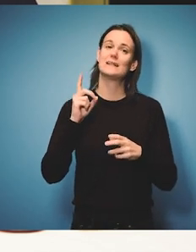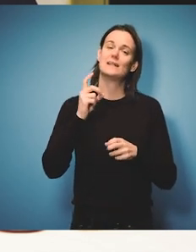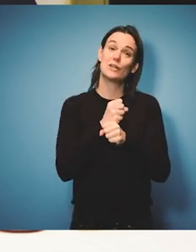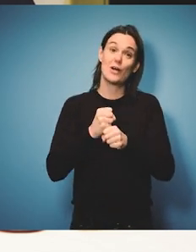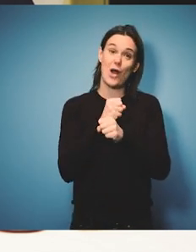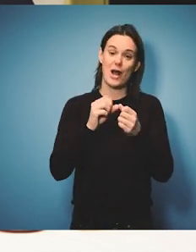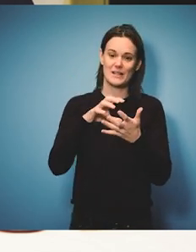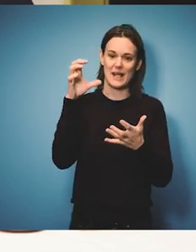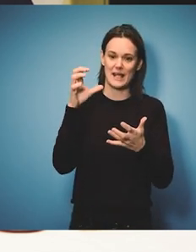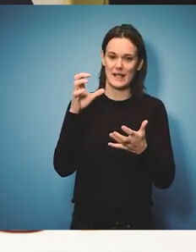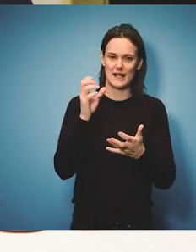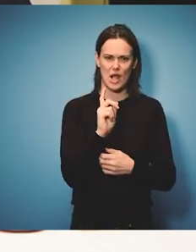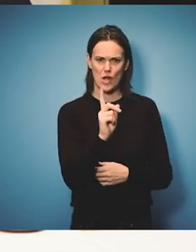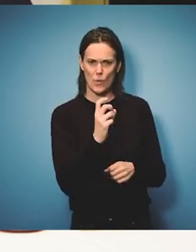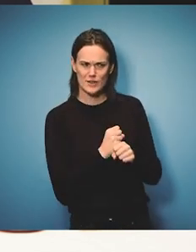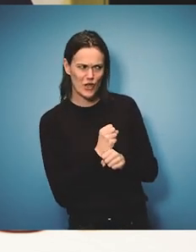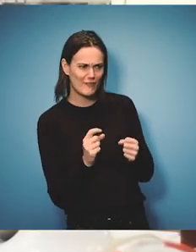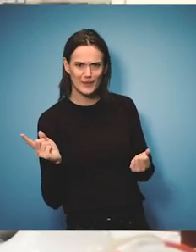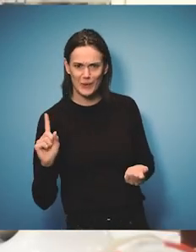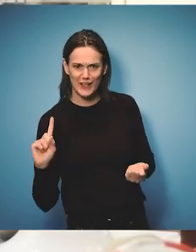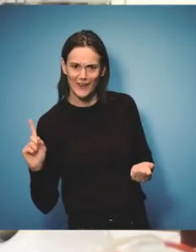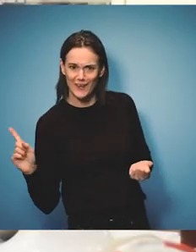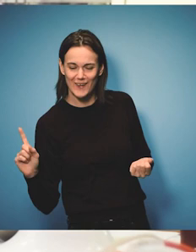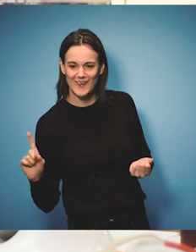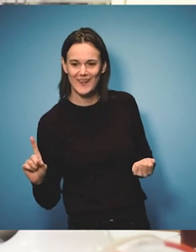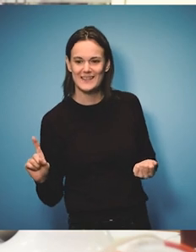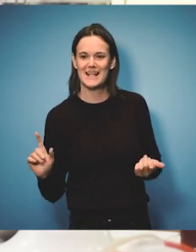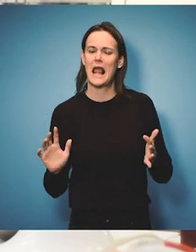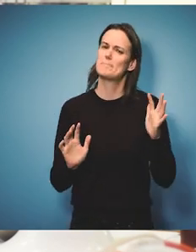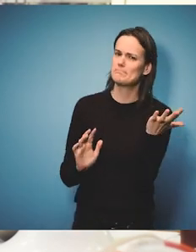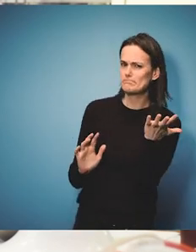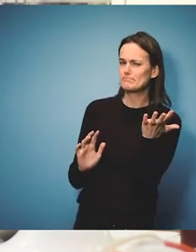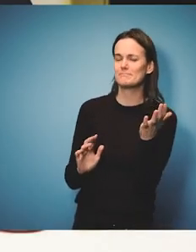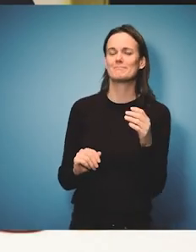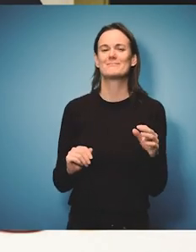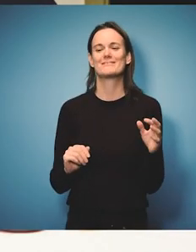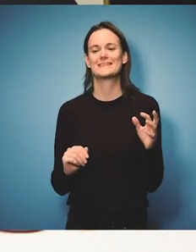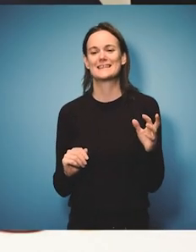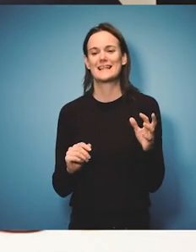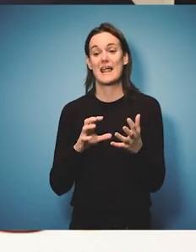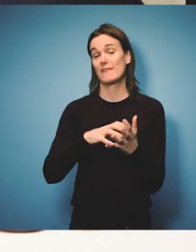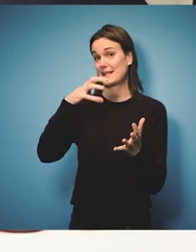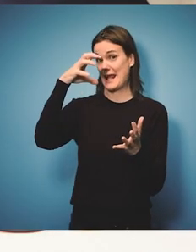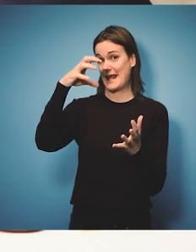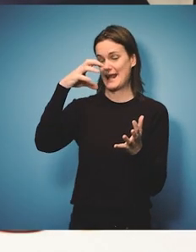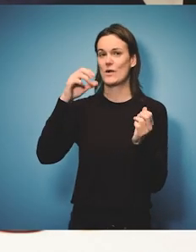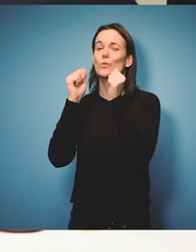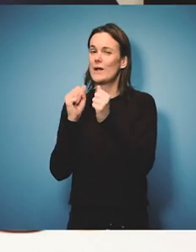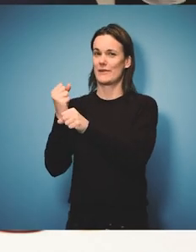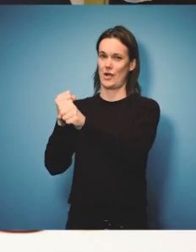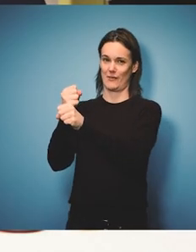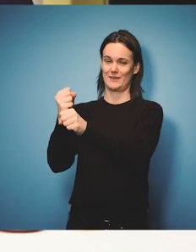holiday spiced coffee cake. Coffee cake? I don't see any coffee here, Jacob. How are we gonna make coffee cake? This is